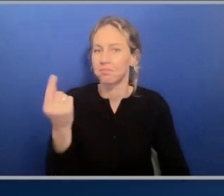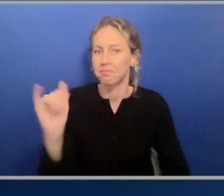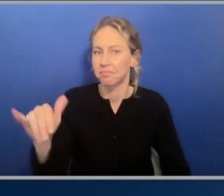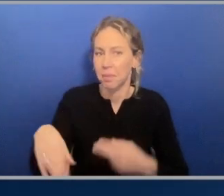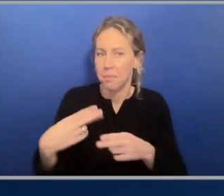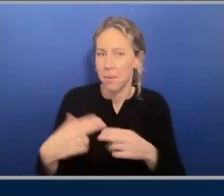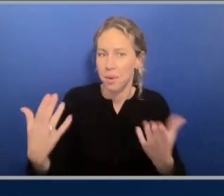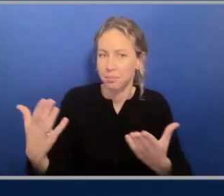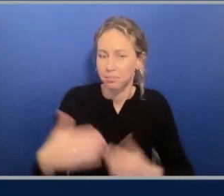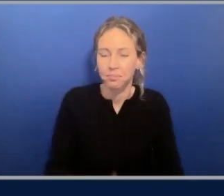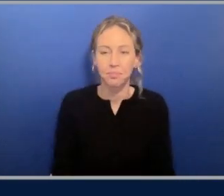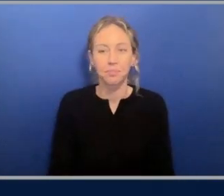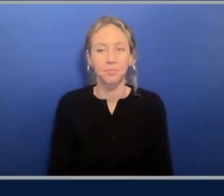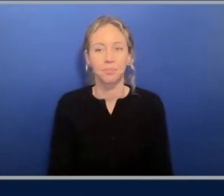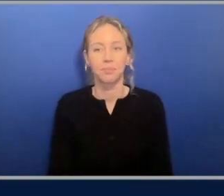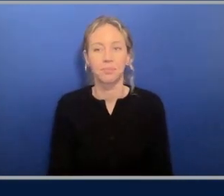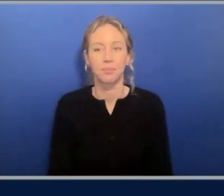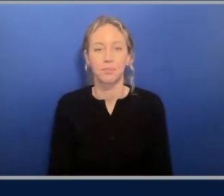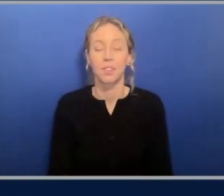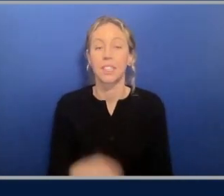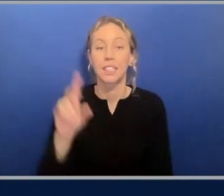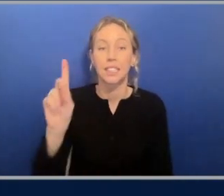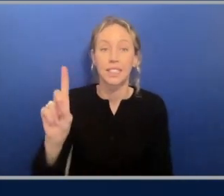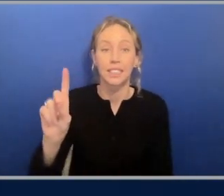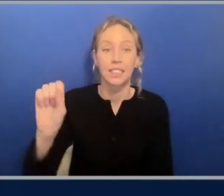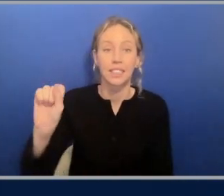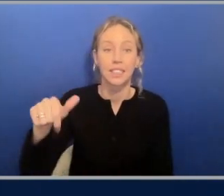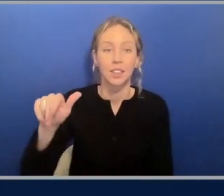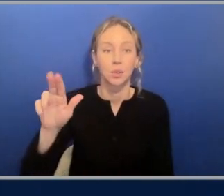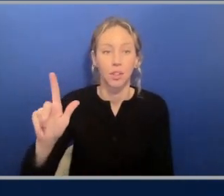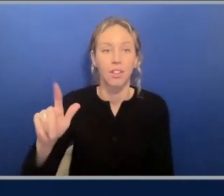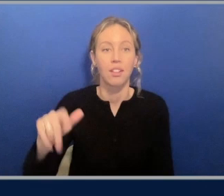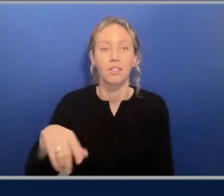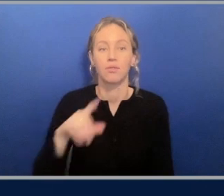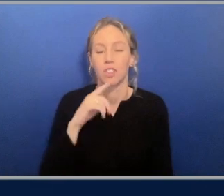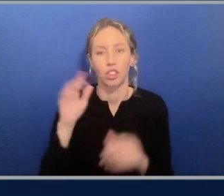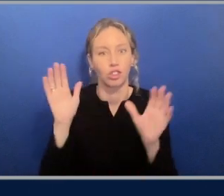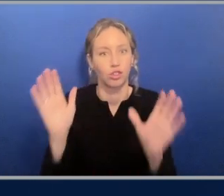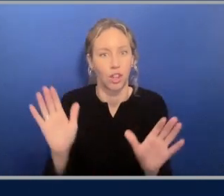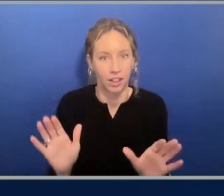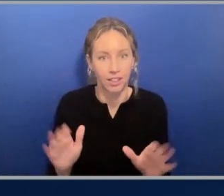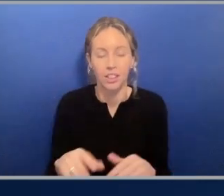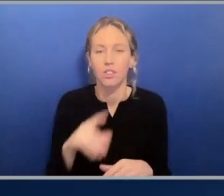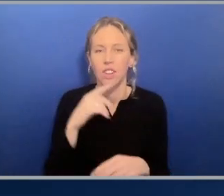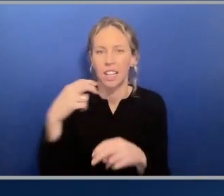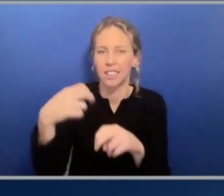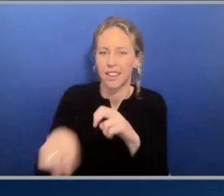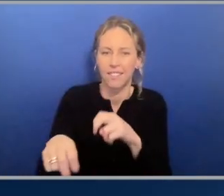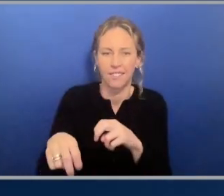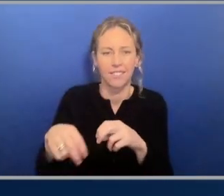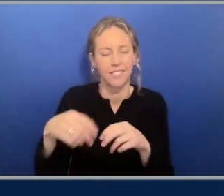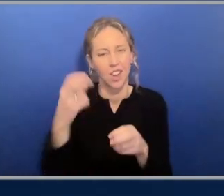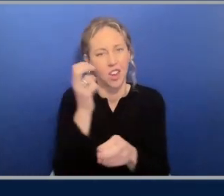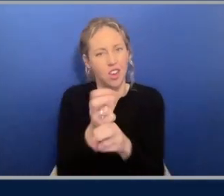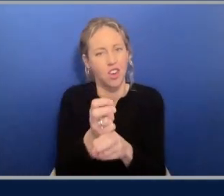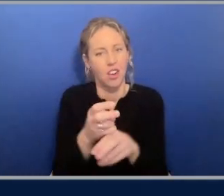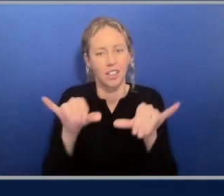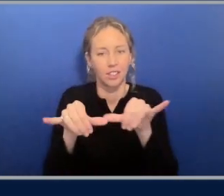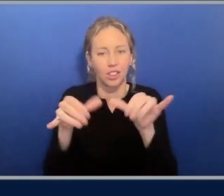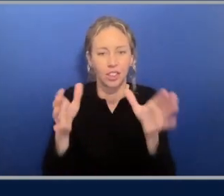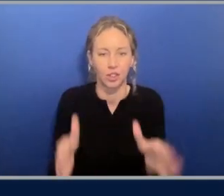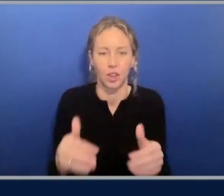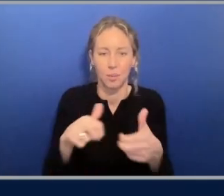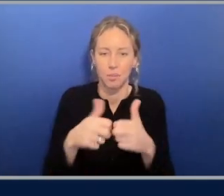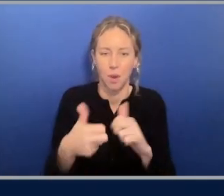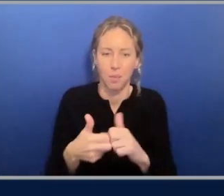Yeah, absolutely. So DSQL is great, right? So it's a hard engineering problem, if you will, when it comes to databases, right?